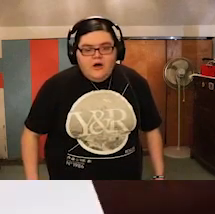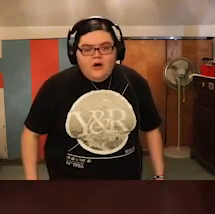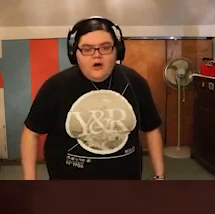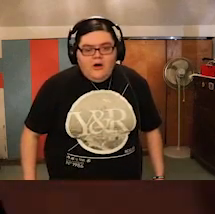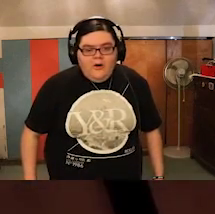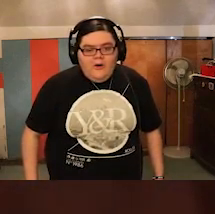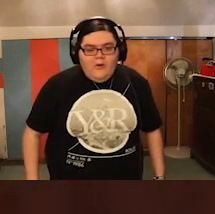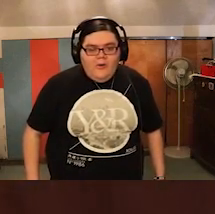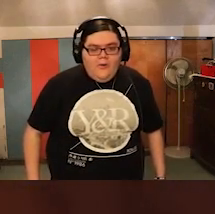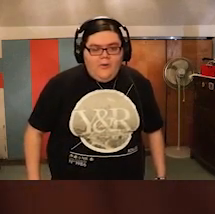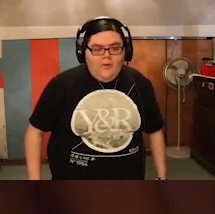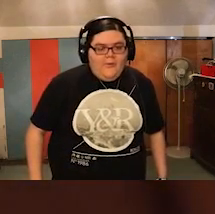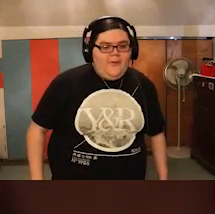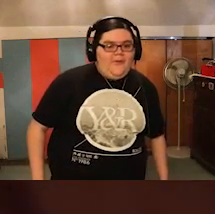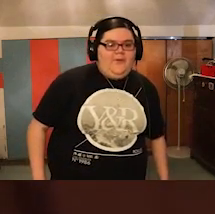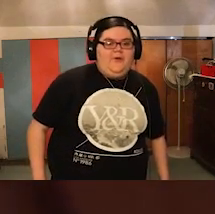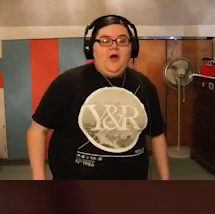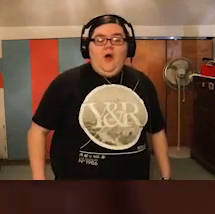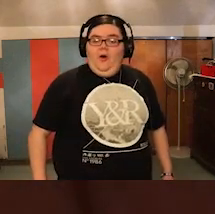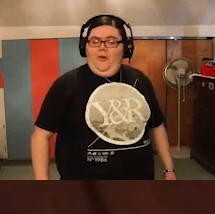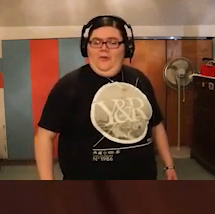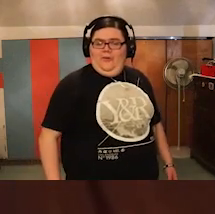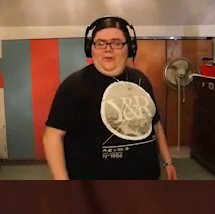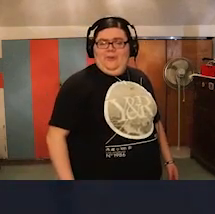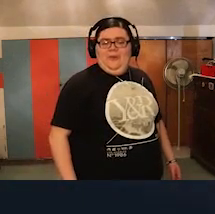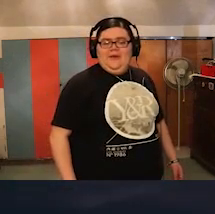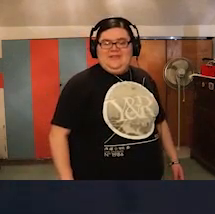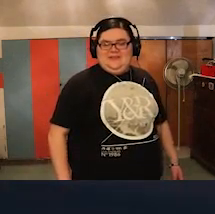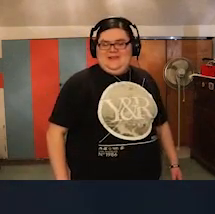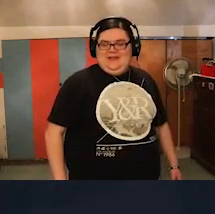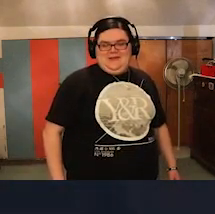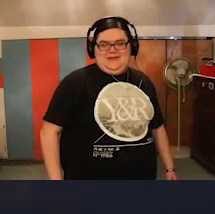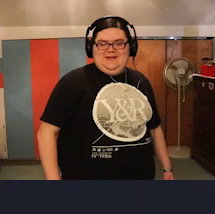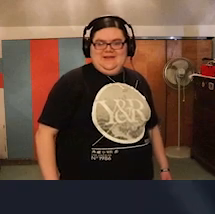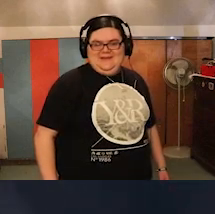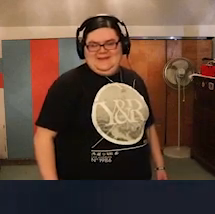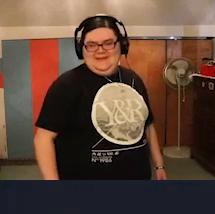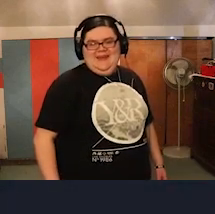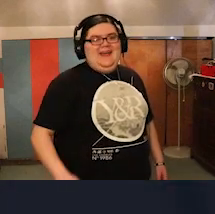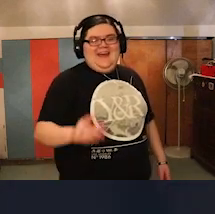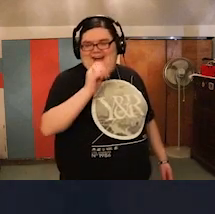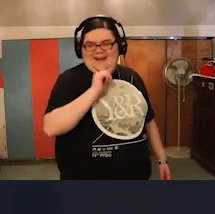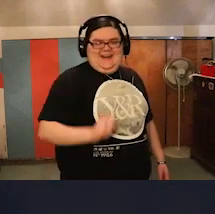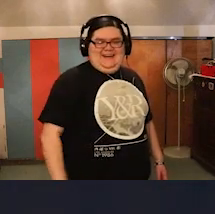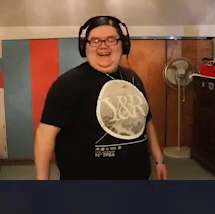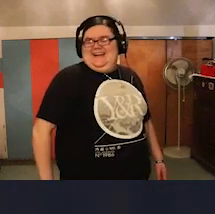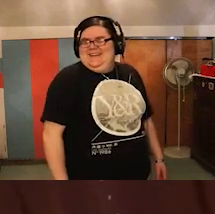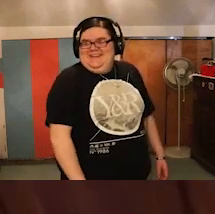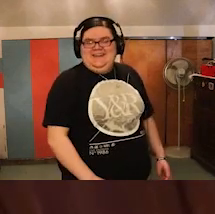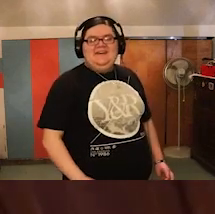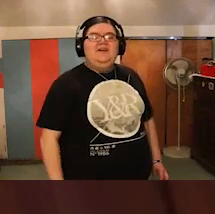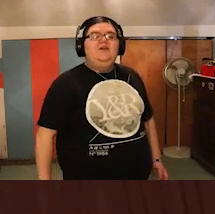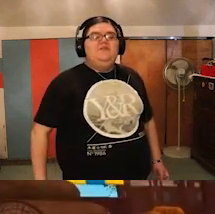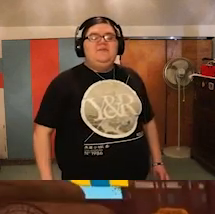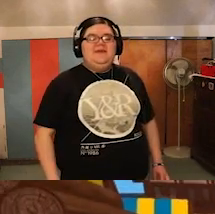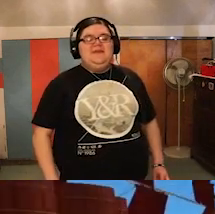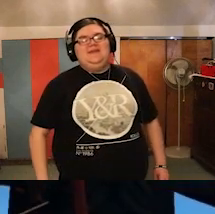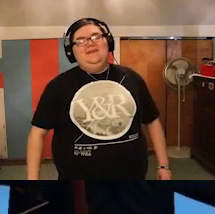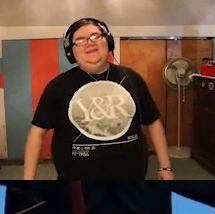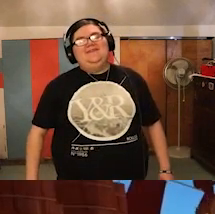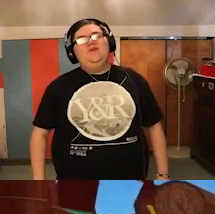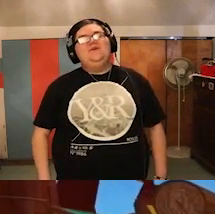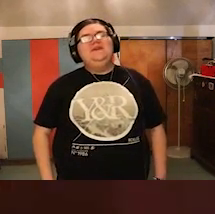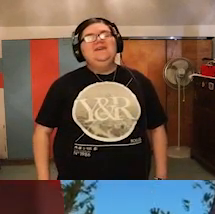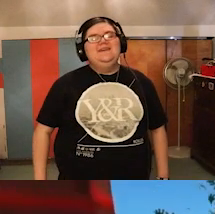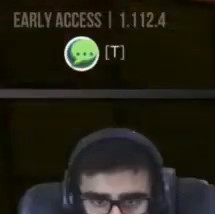hog. Oh, my hog is ginormous. Oh, he did it. Ginormous. Oh, I've been shoved. What do you